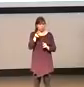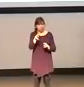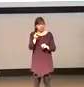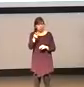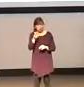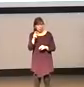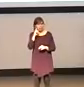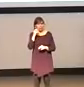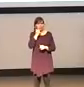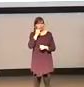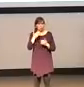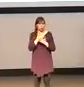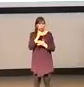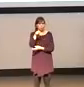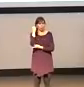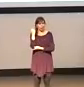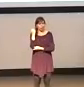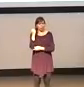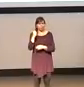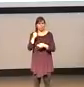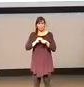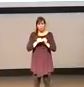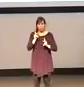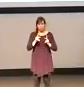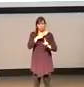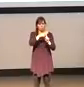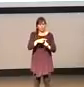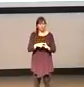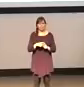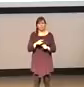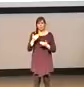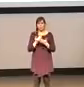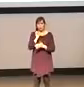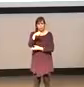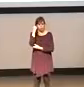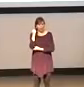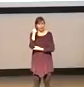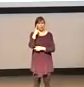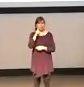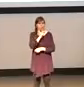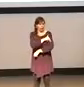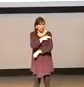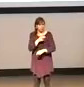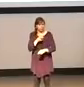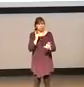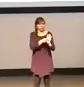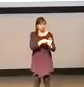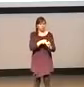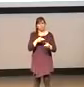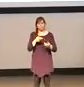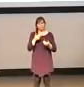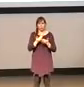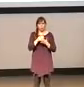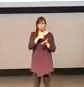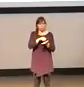every day is another record, right? Whether there's another record number of cases, another record number of hospitalizations, and